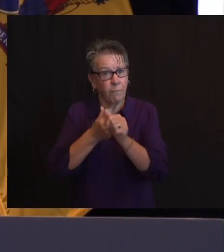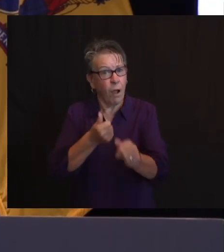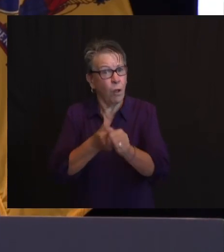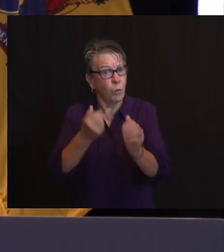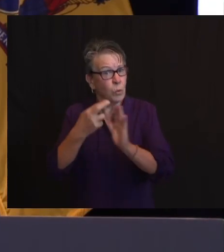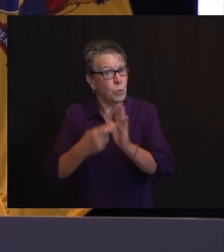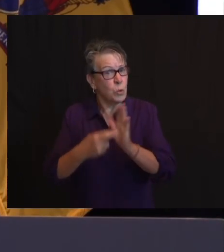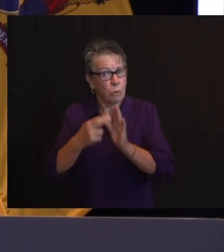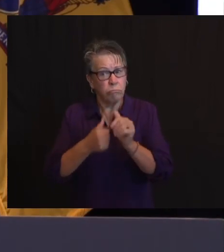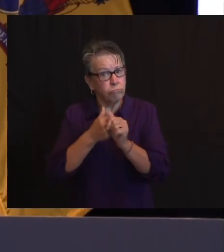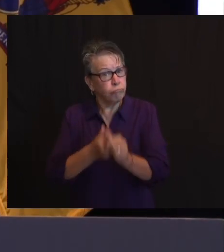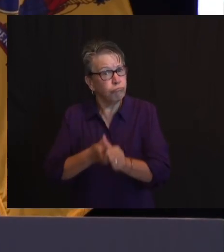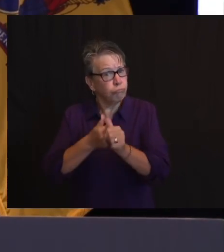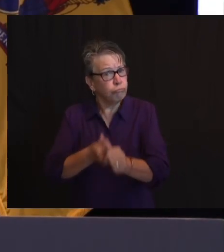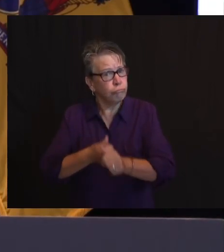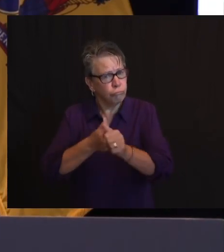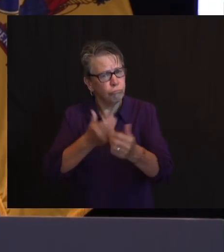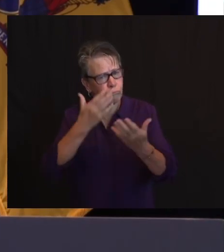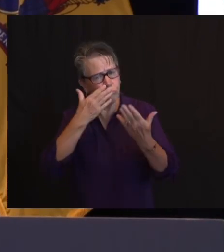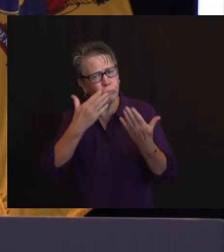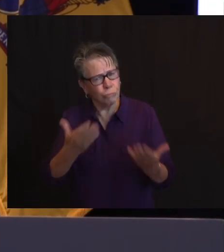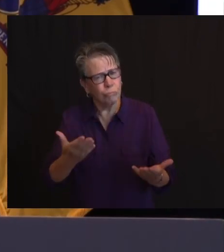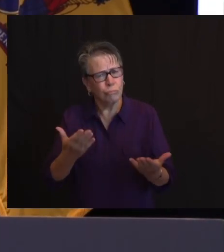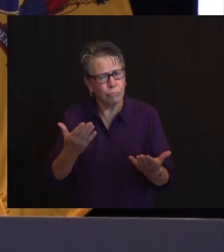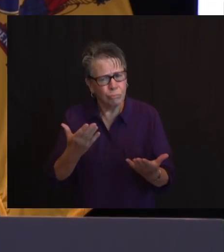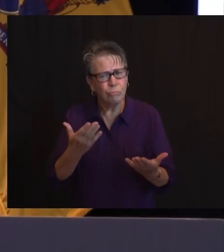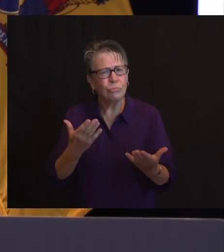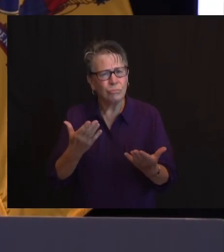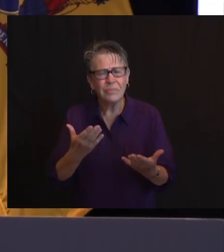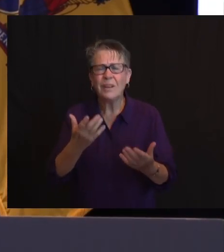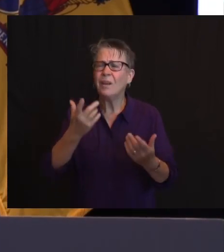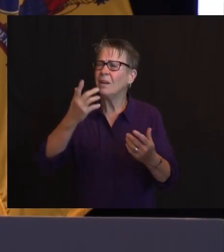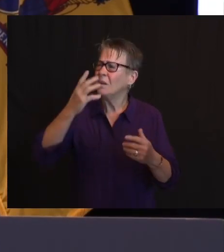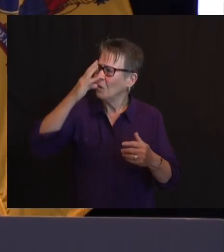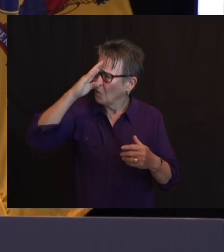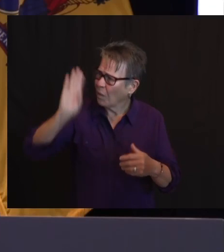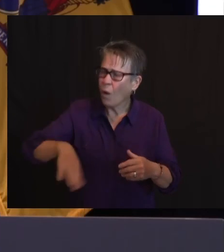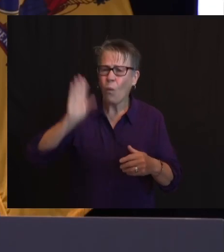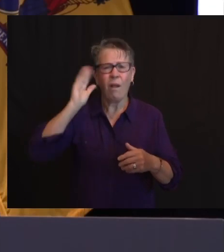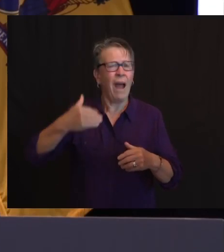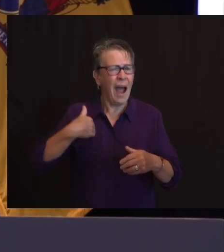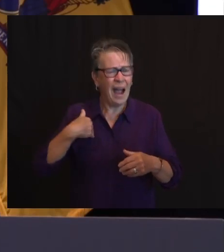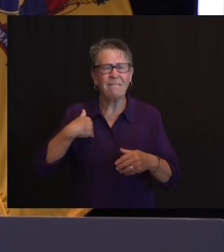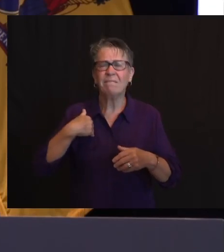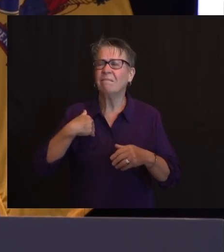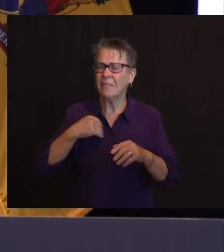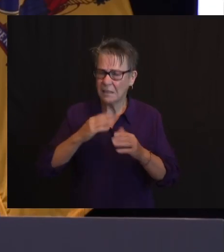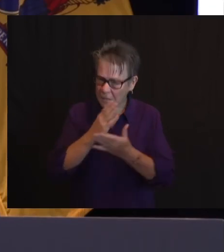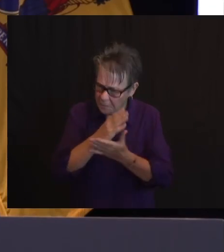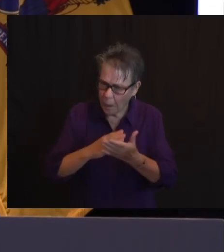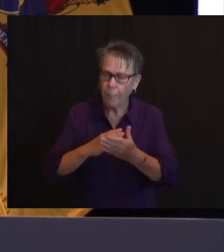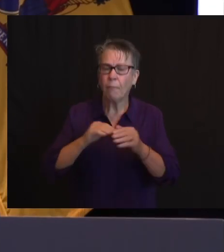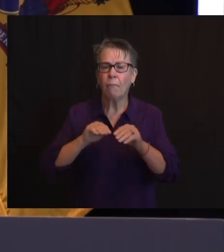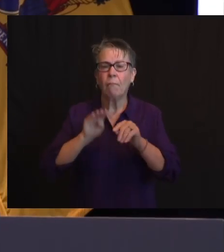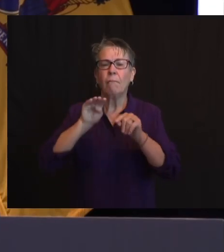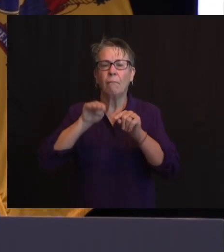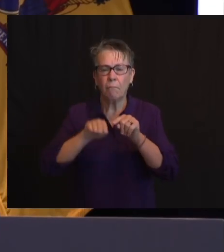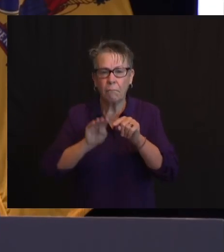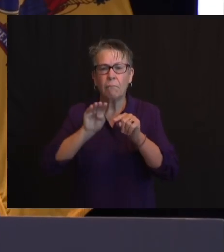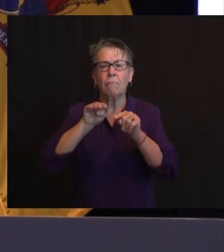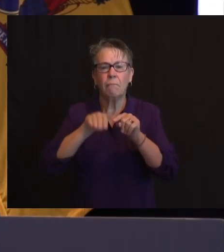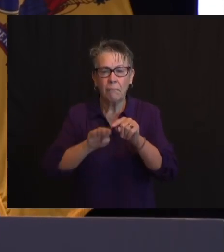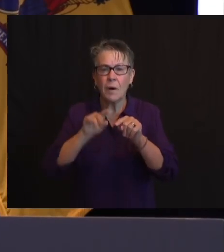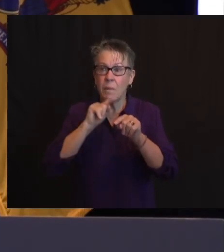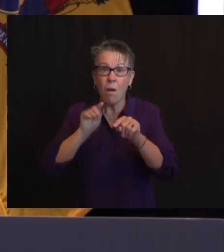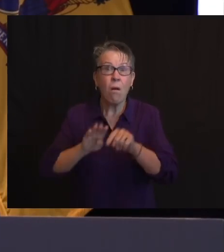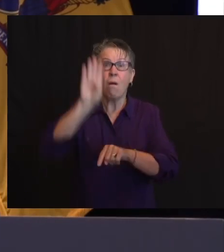reality. And again, we're in as good a shape as any state in America, but I think it is with us. And the question is, we have to